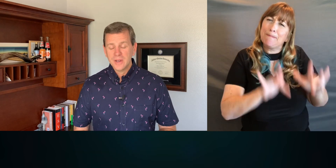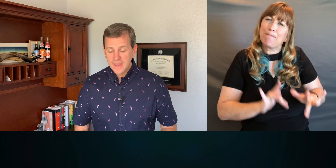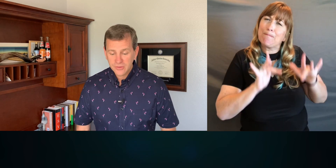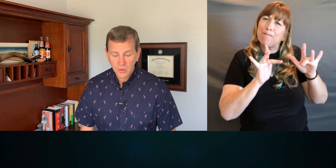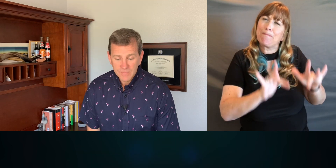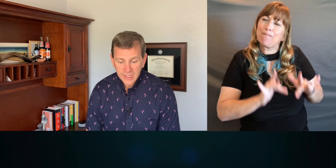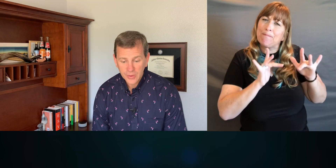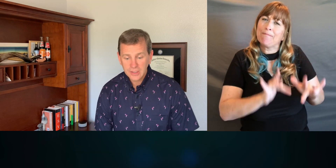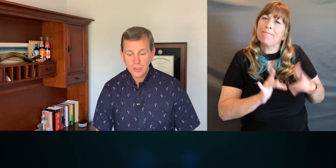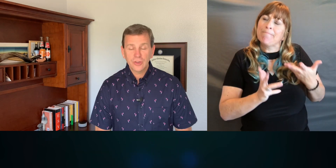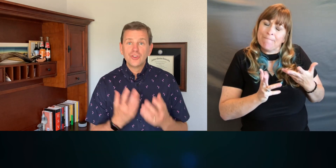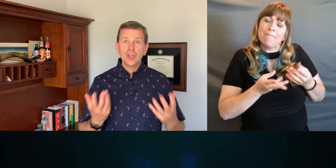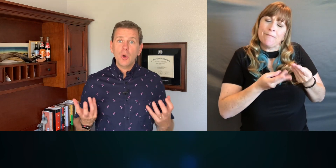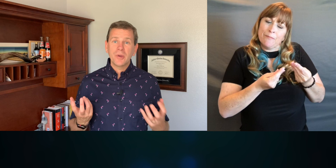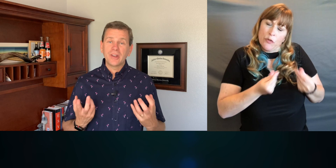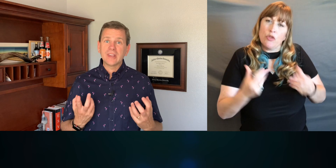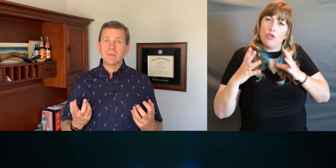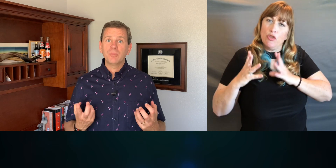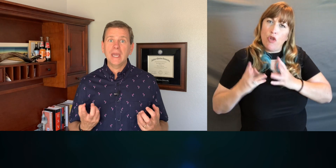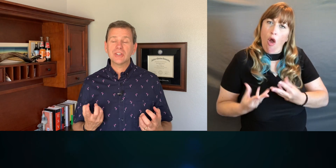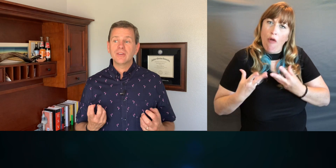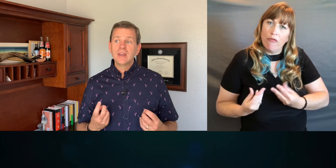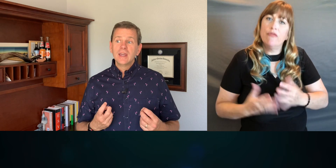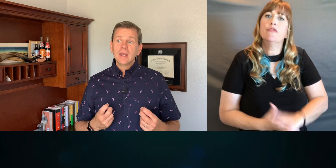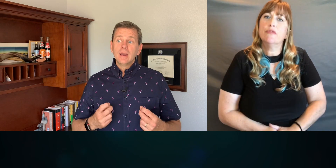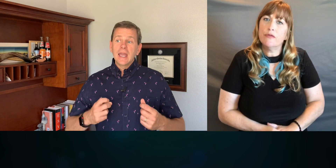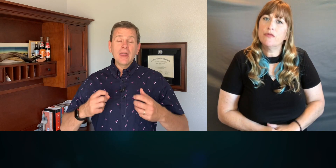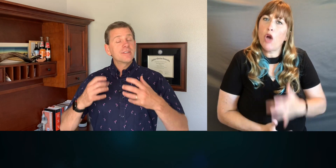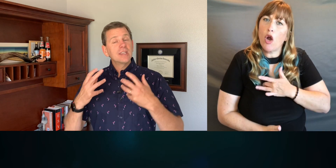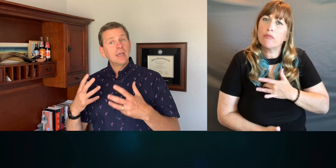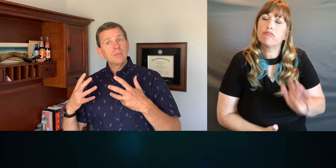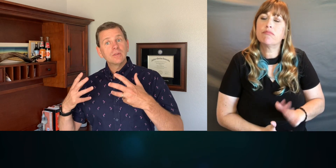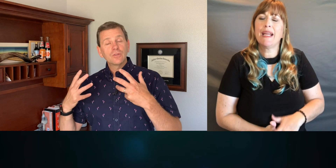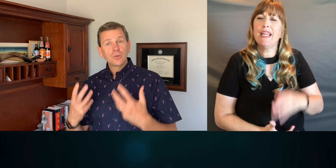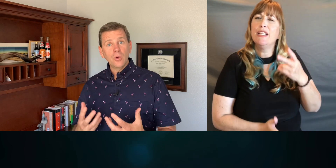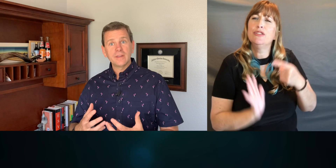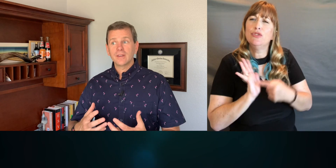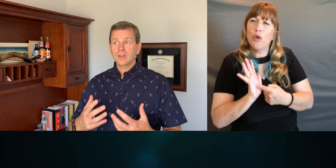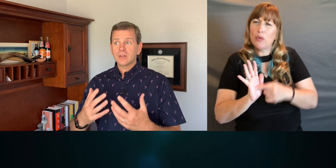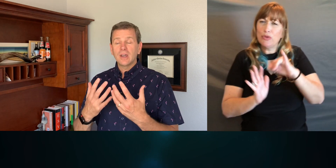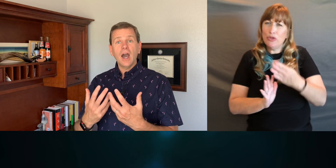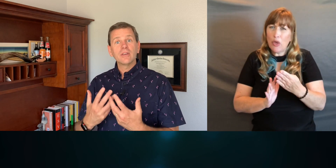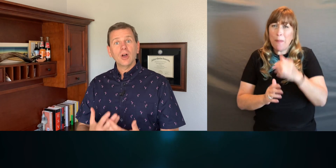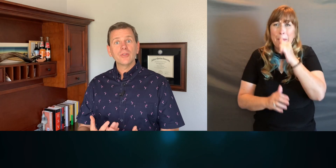merciful. And so, you know, he uses Job as an example of patience. And in the same story, he says, look, God is also